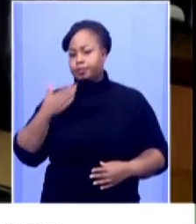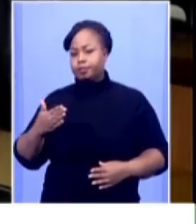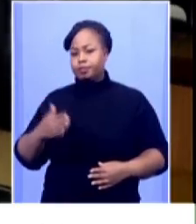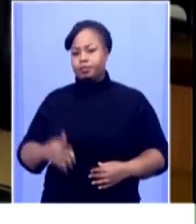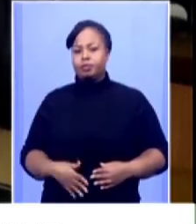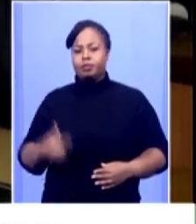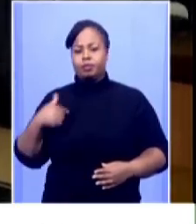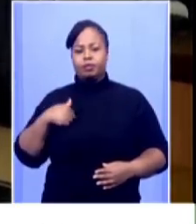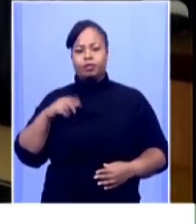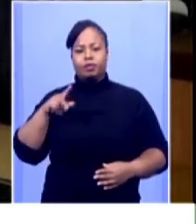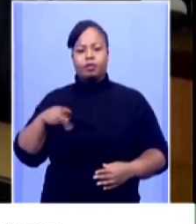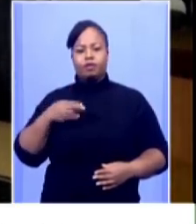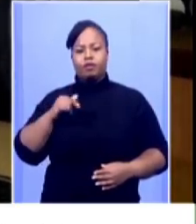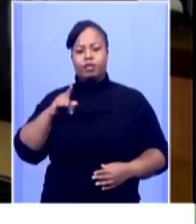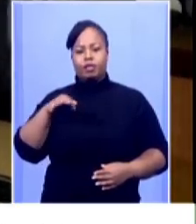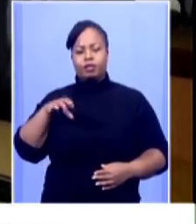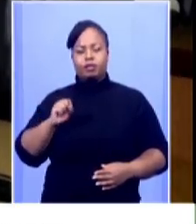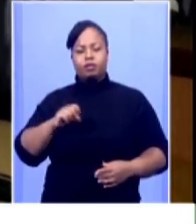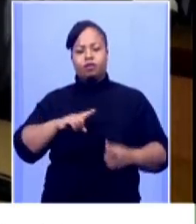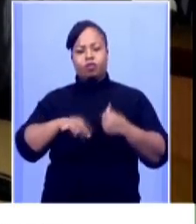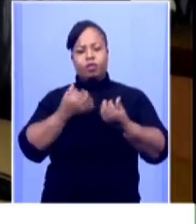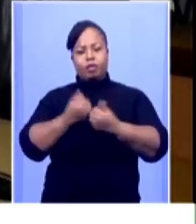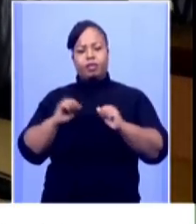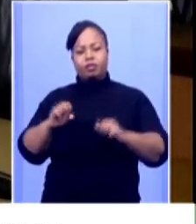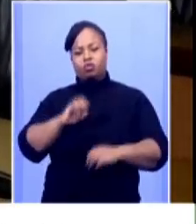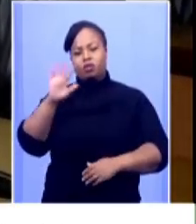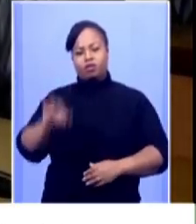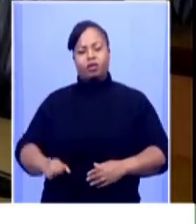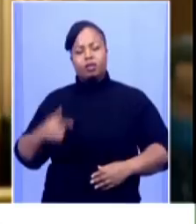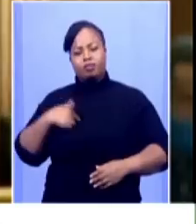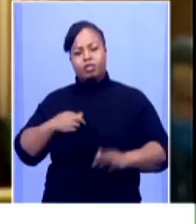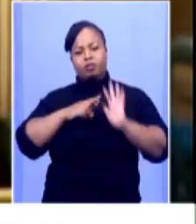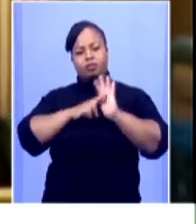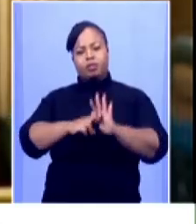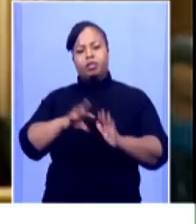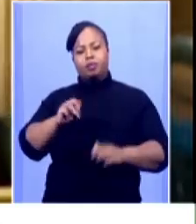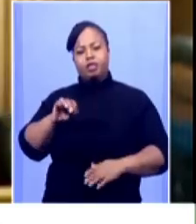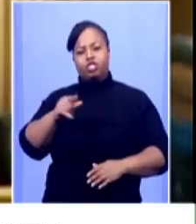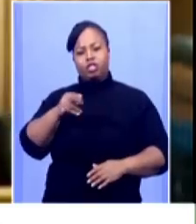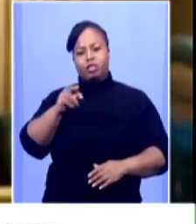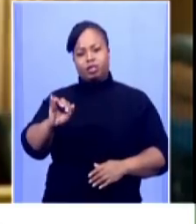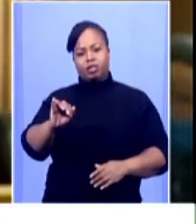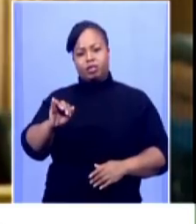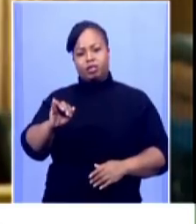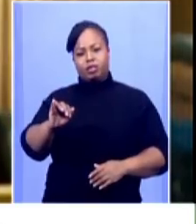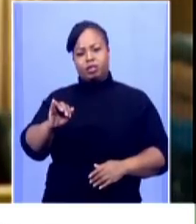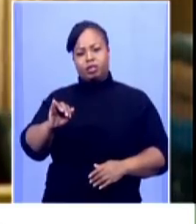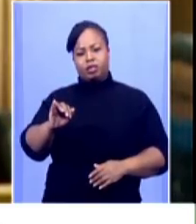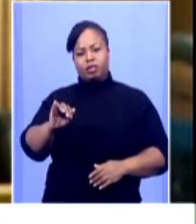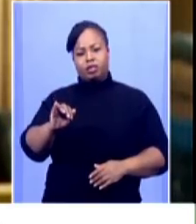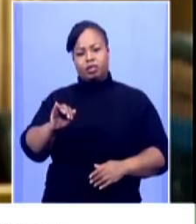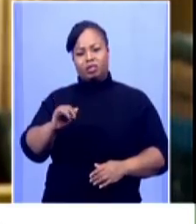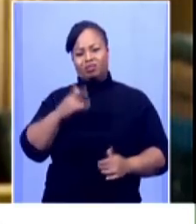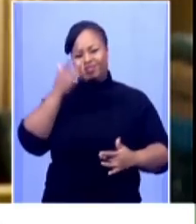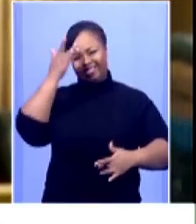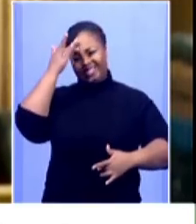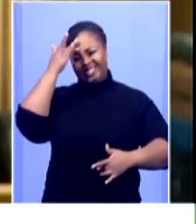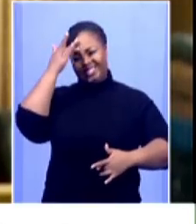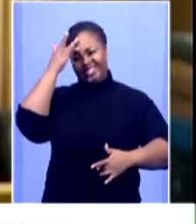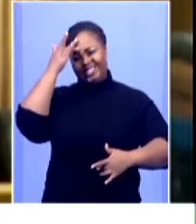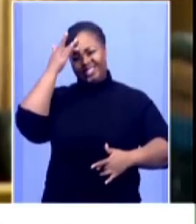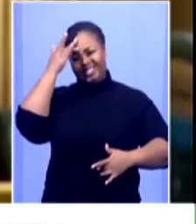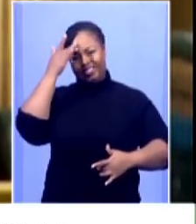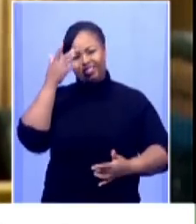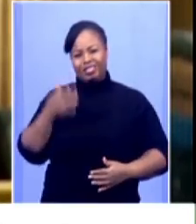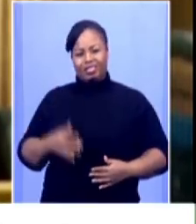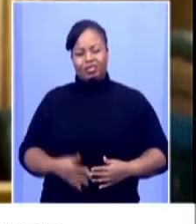Phineas Mukwena from Legal Aid South Africa. I'm standing in for Mr. Machini. Mr. Machini is off sick. He has been off sick for